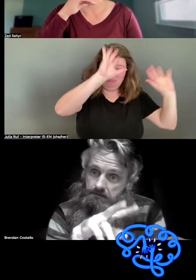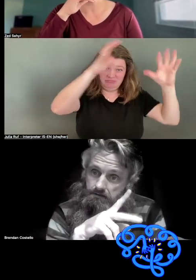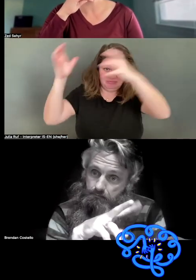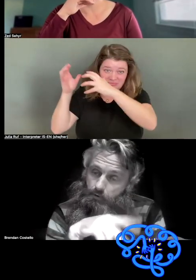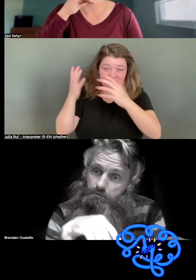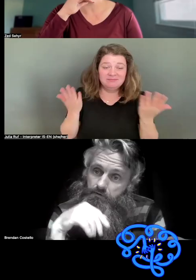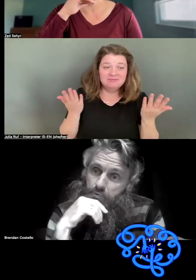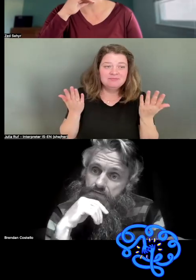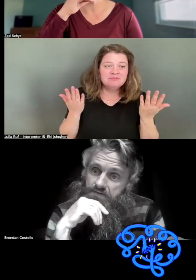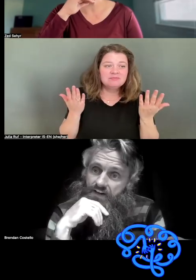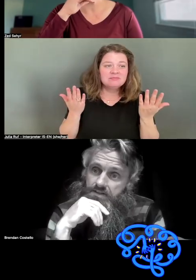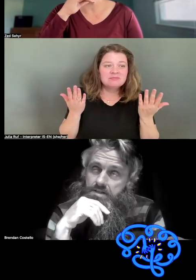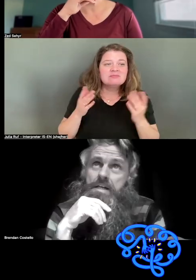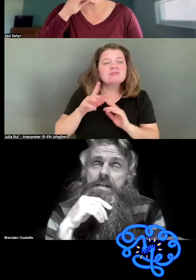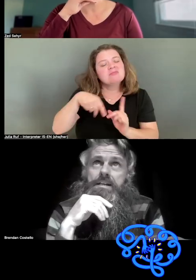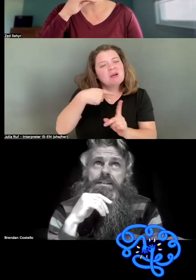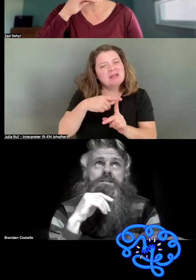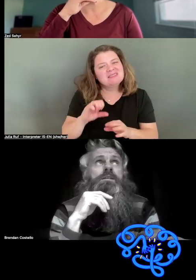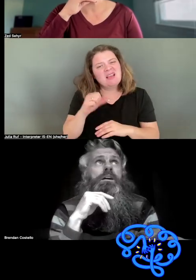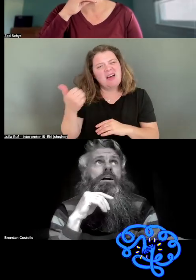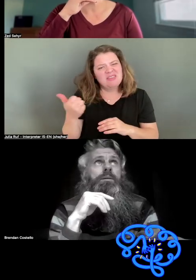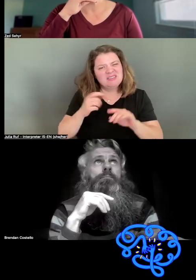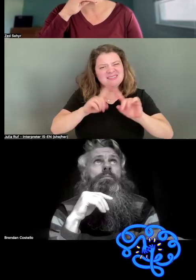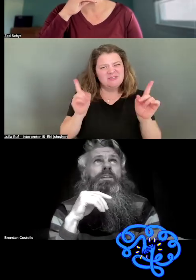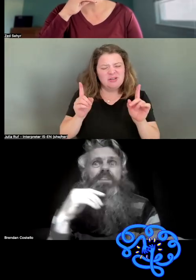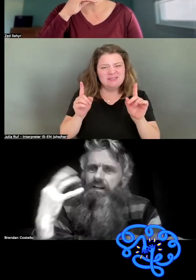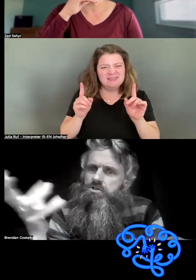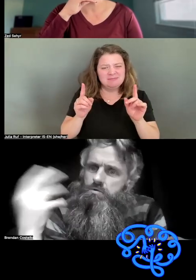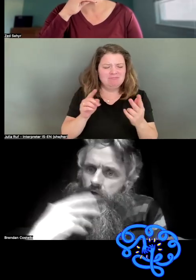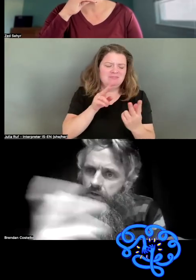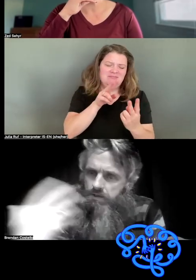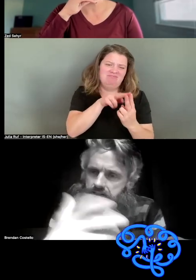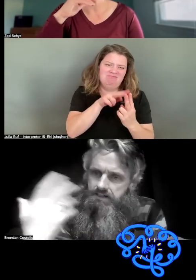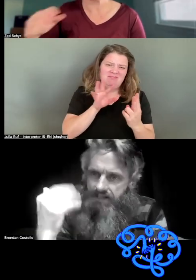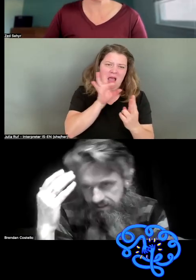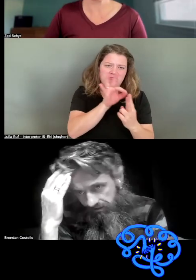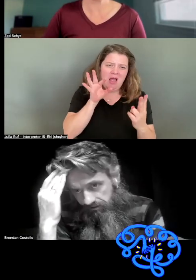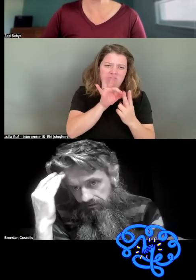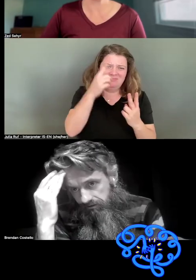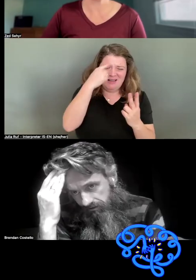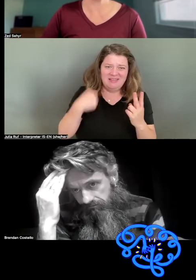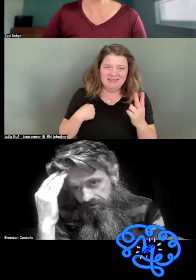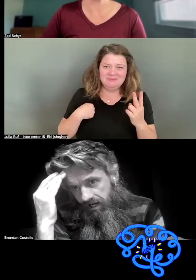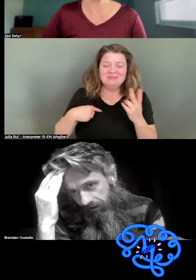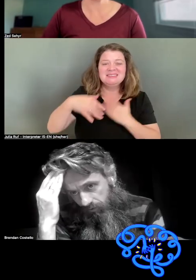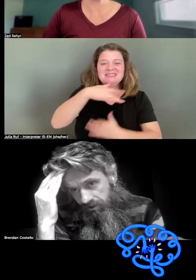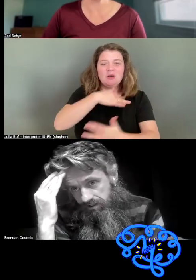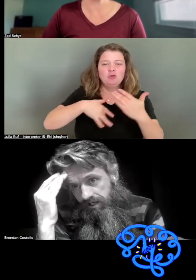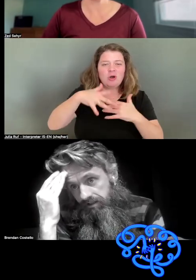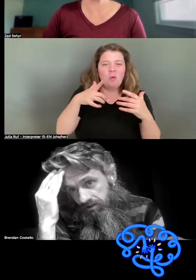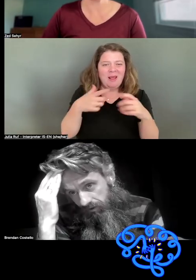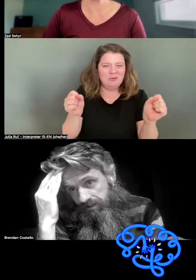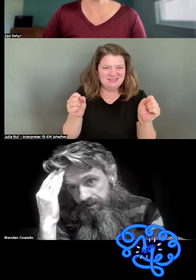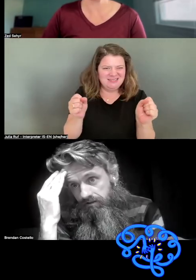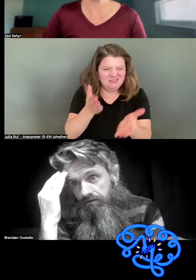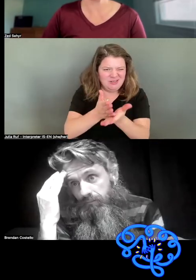related to both of the previous factors is the kind of sociolinguistic setting that sign languages